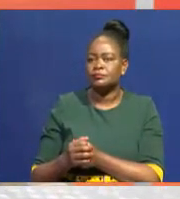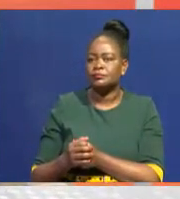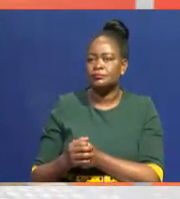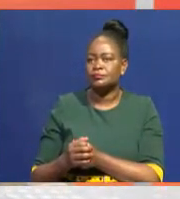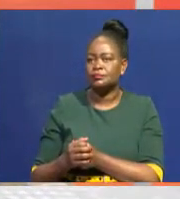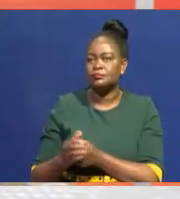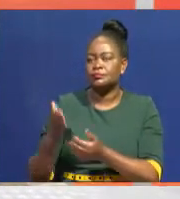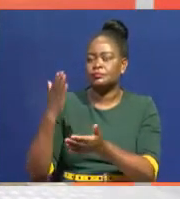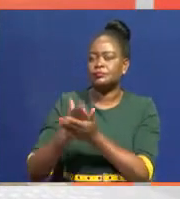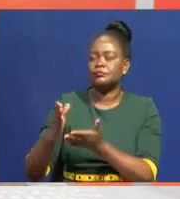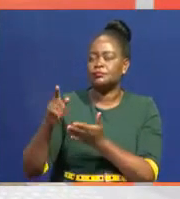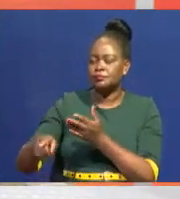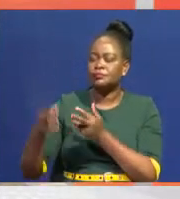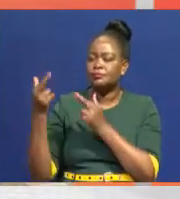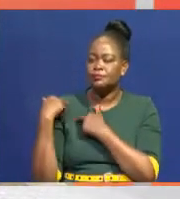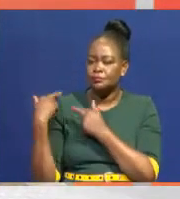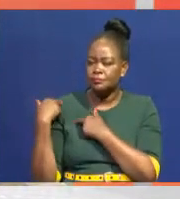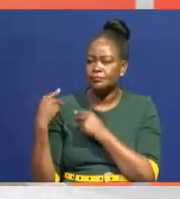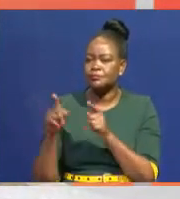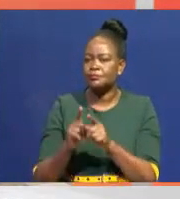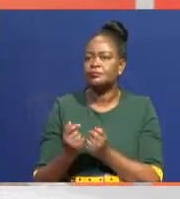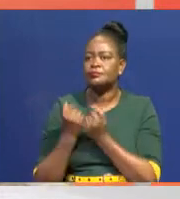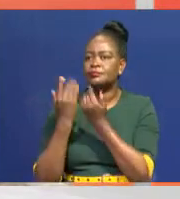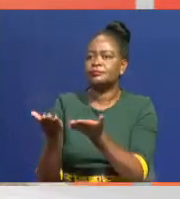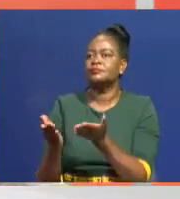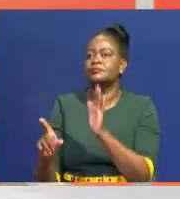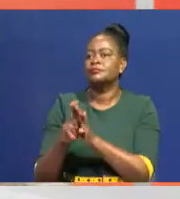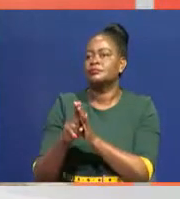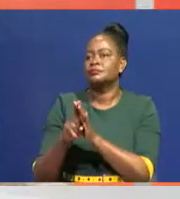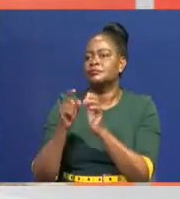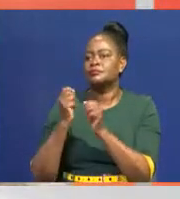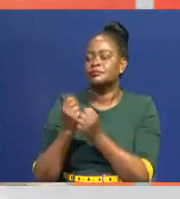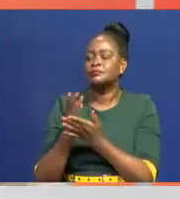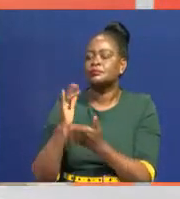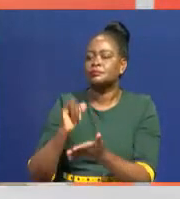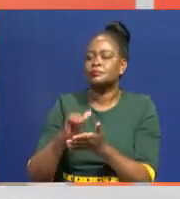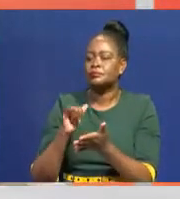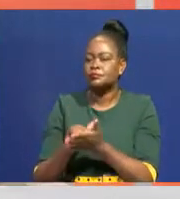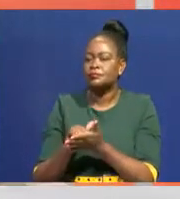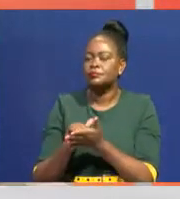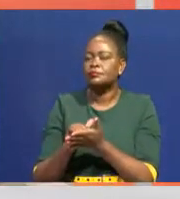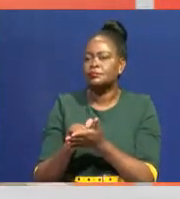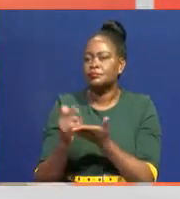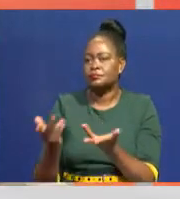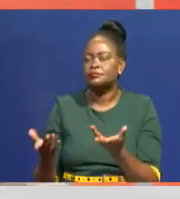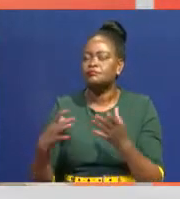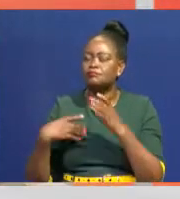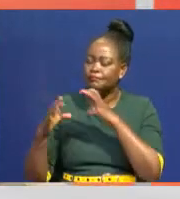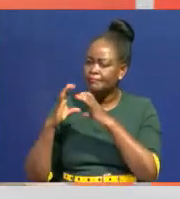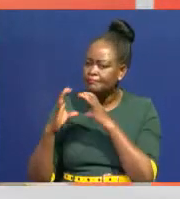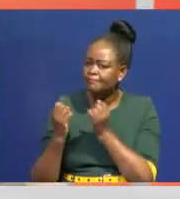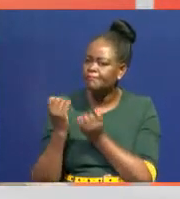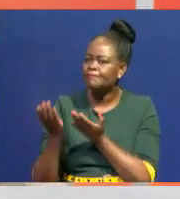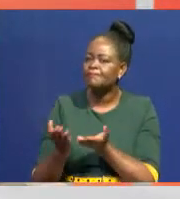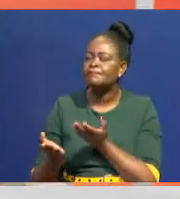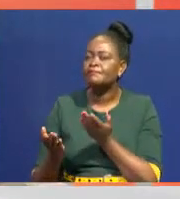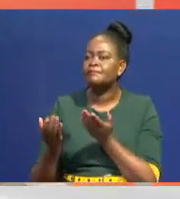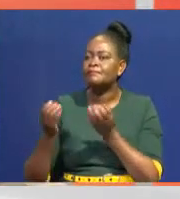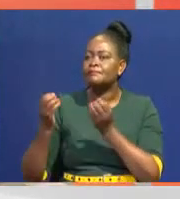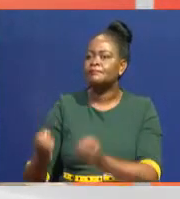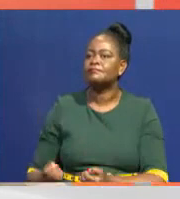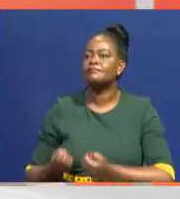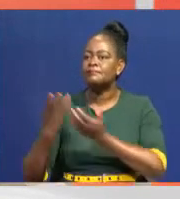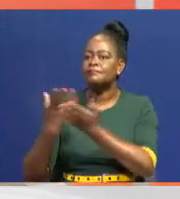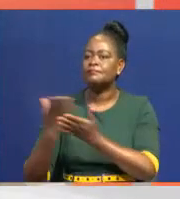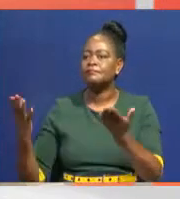Part of its responsibilities as provided for in law is to ensure that there are communication services provided across